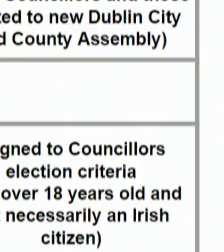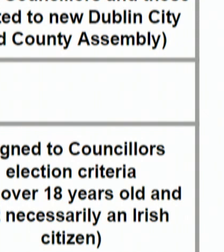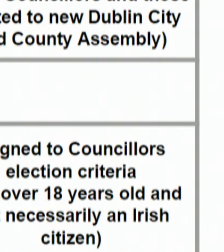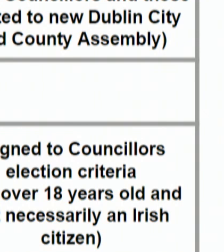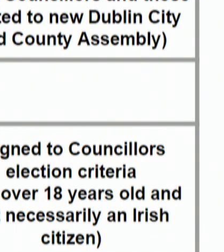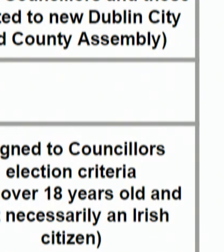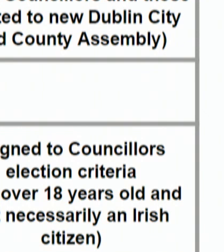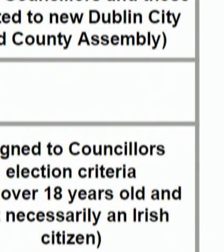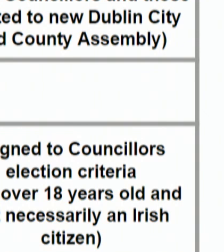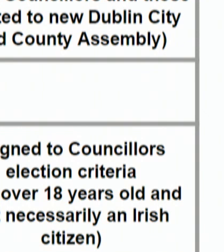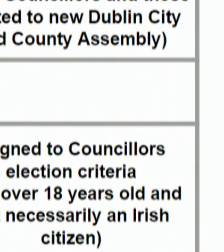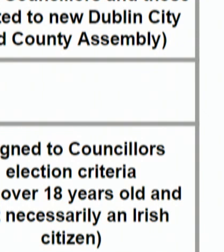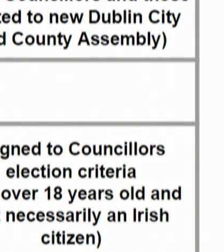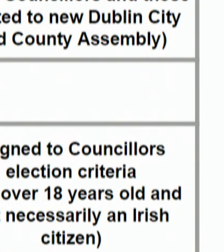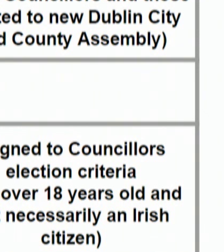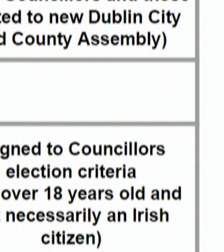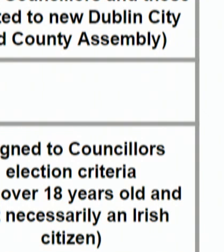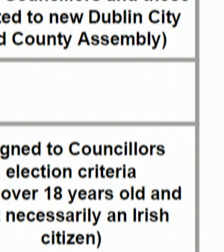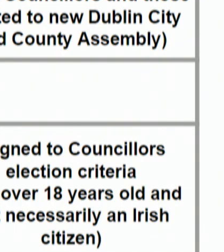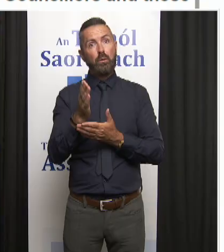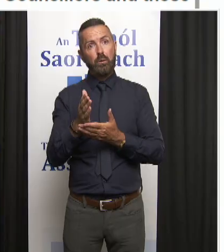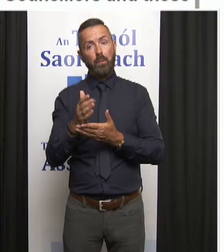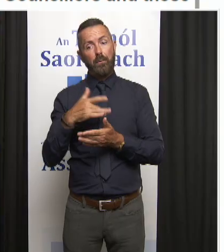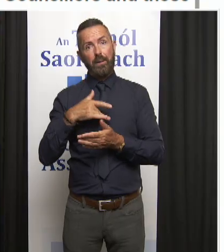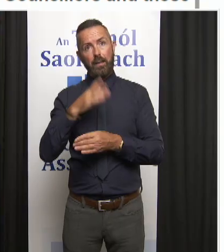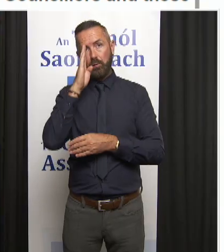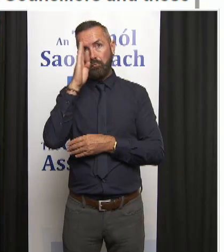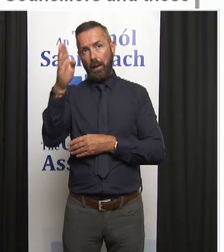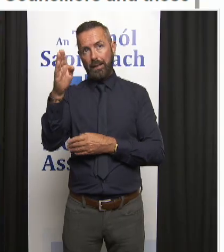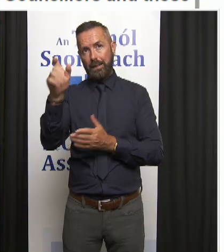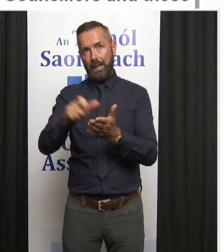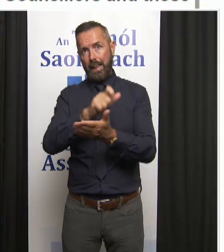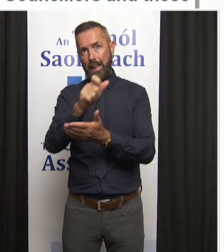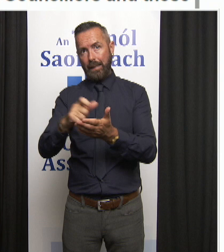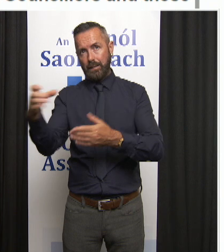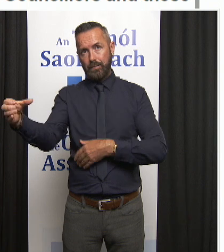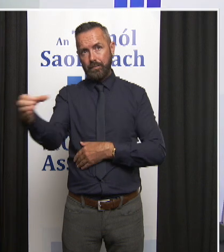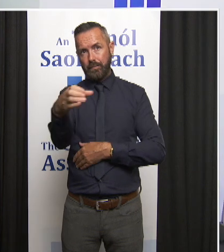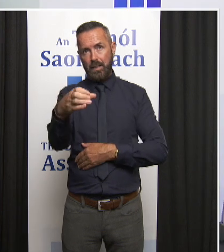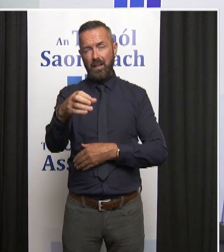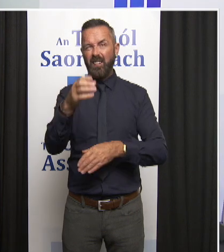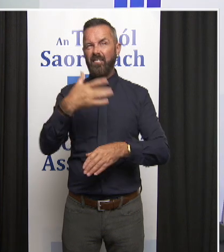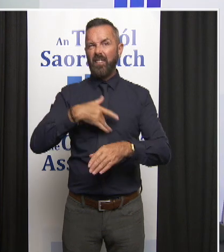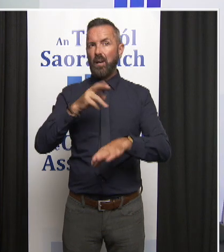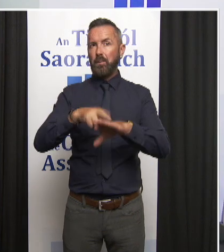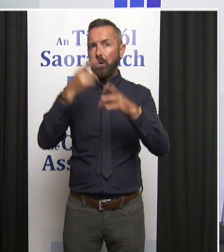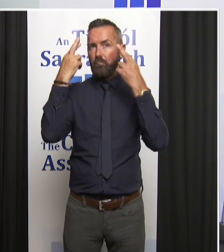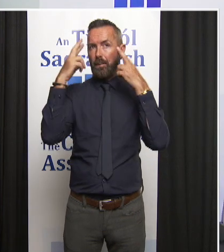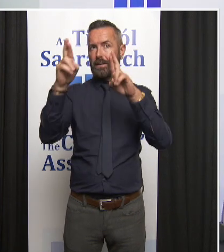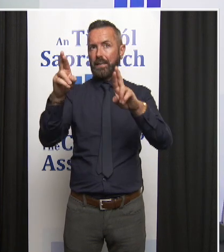The side that was on having it directly elected by the council felt that it was a better representation